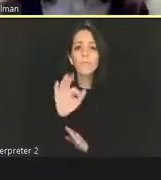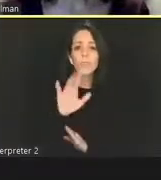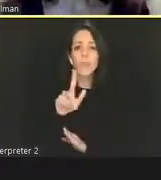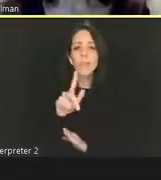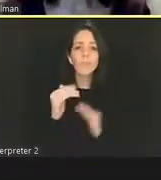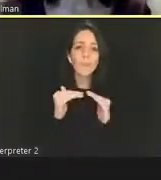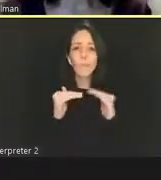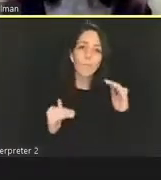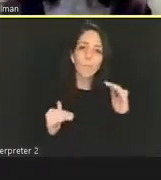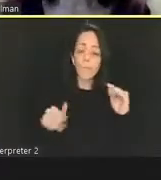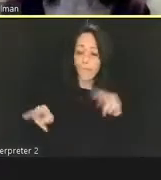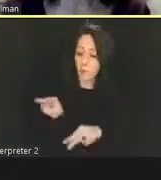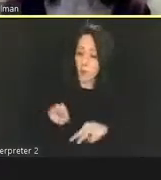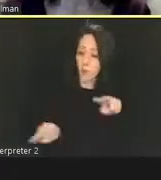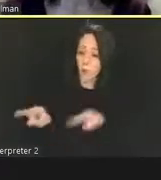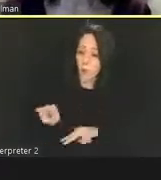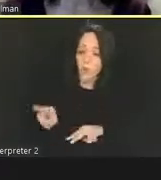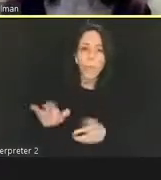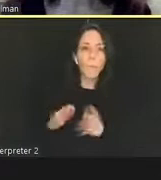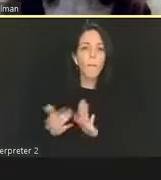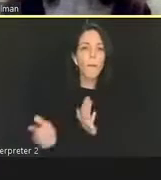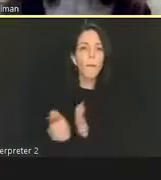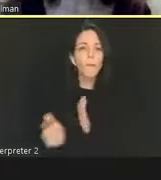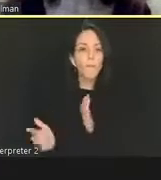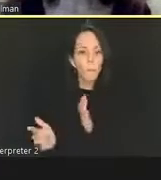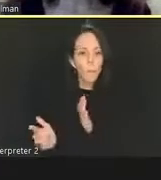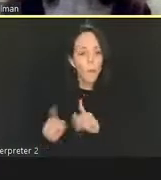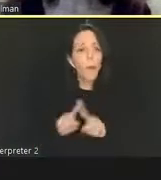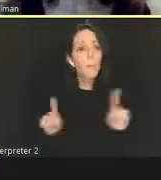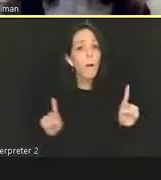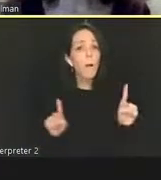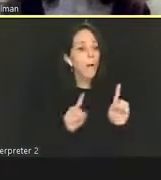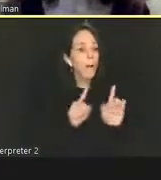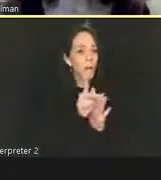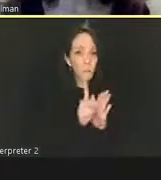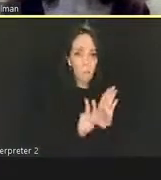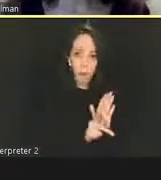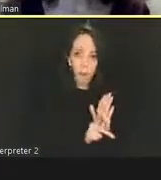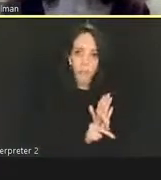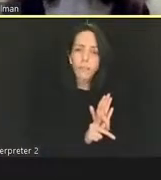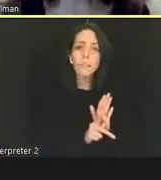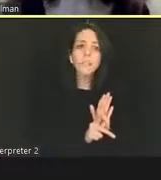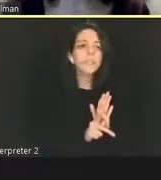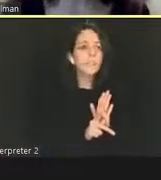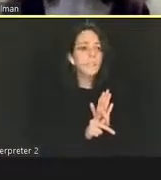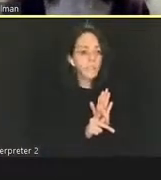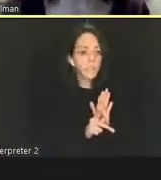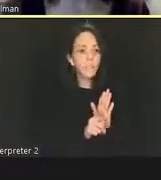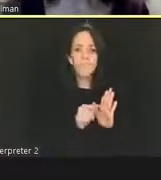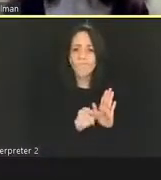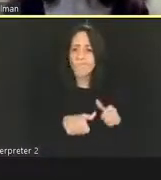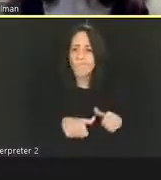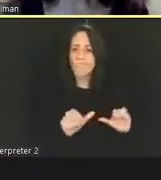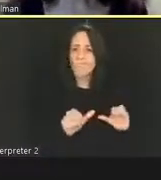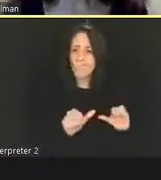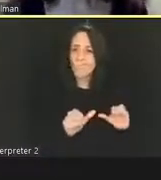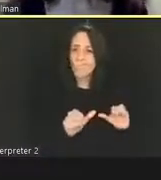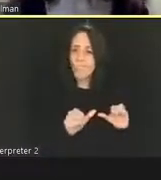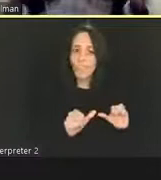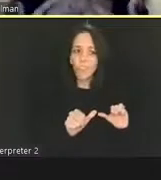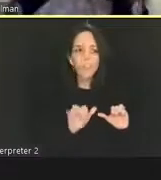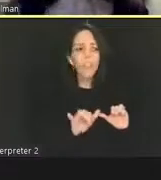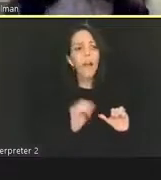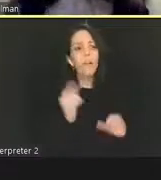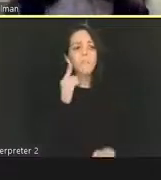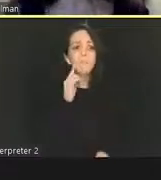became illegal, but policies that were considered race neutral,